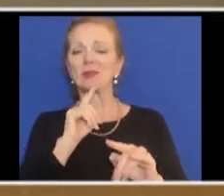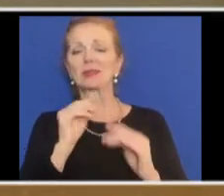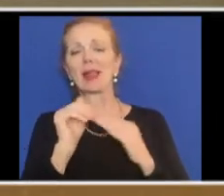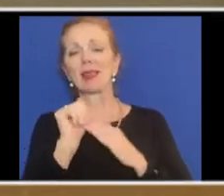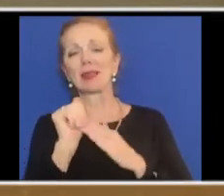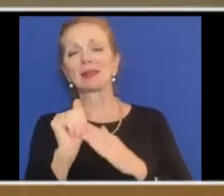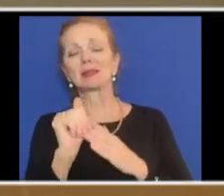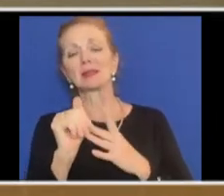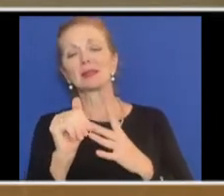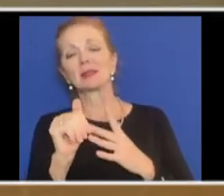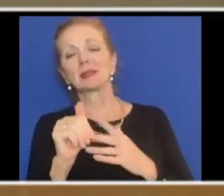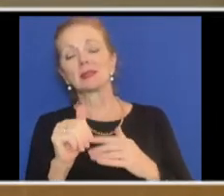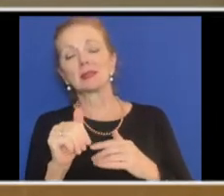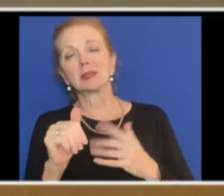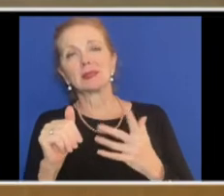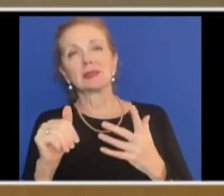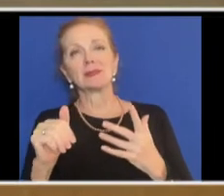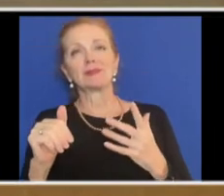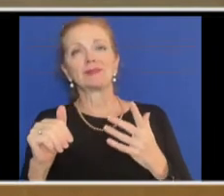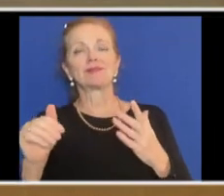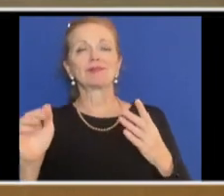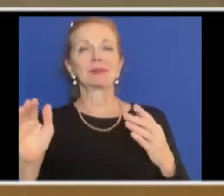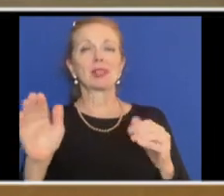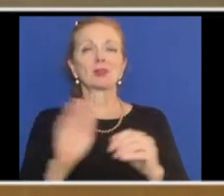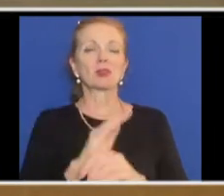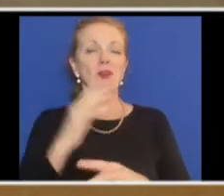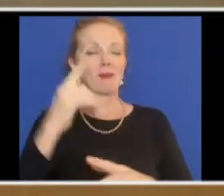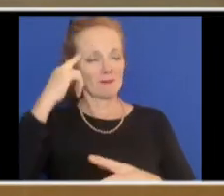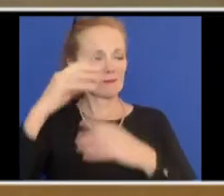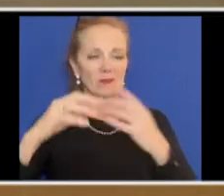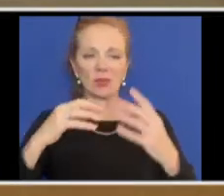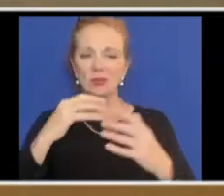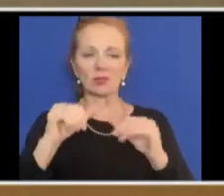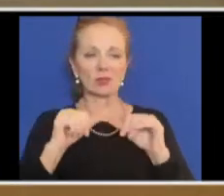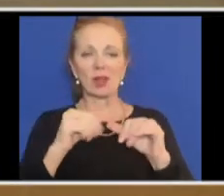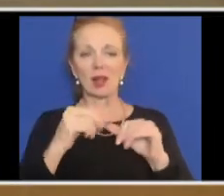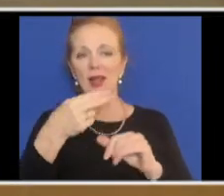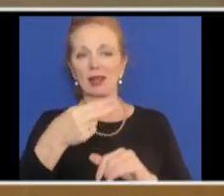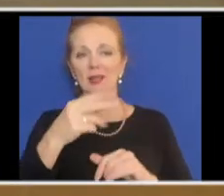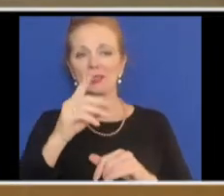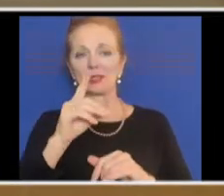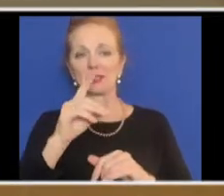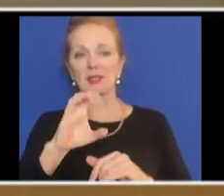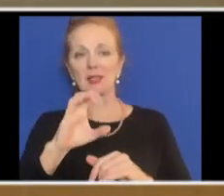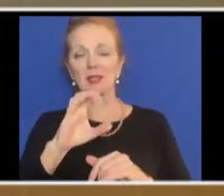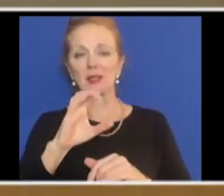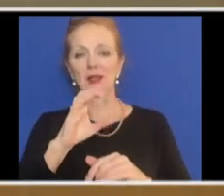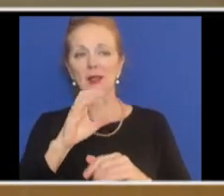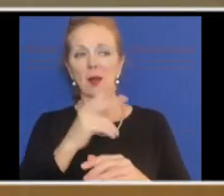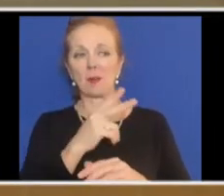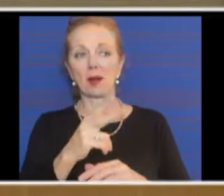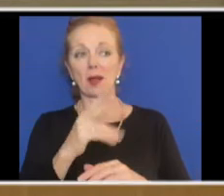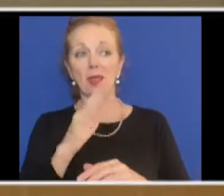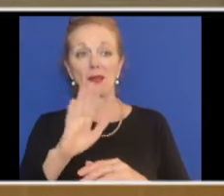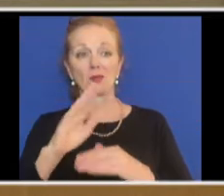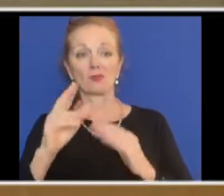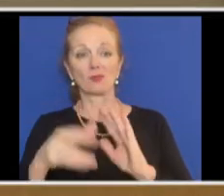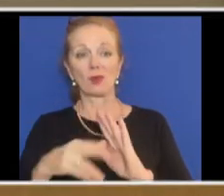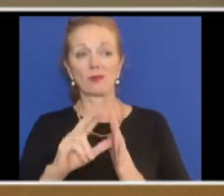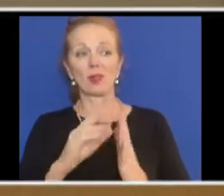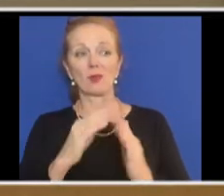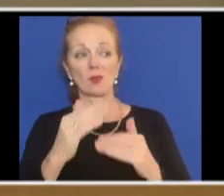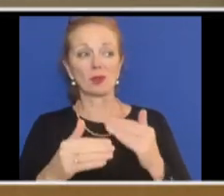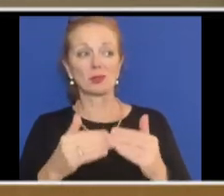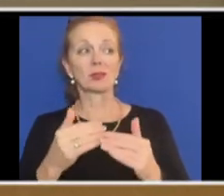to this whole um confusion on on the HTC part in their review of this process and the building